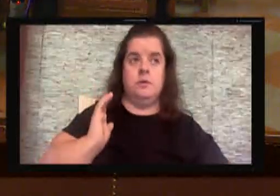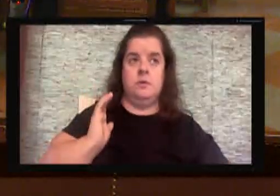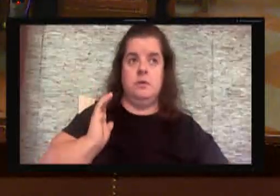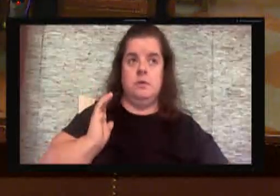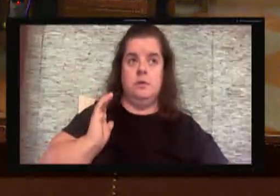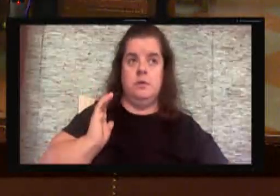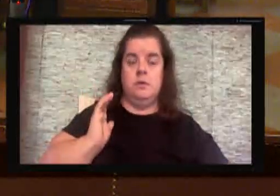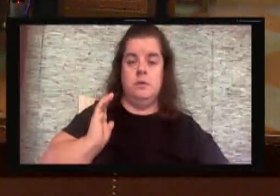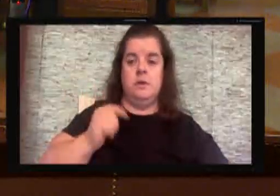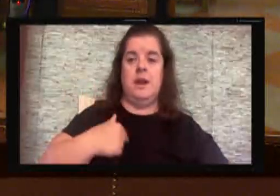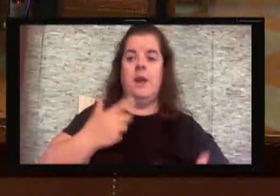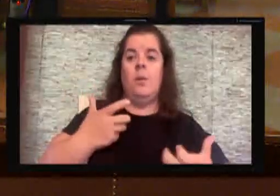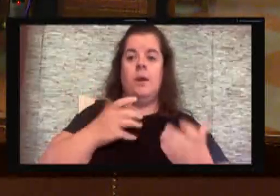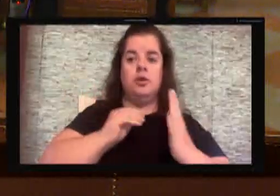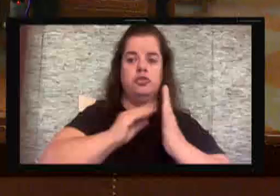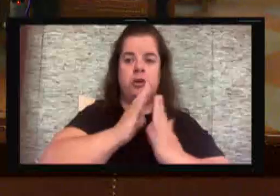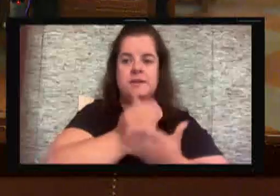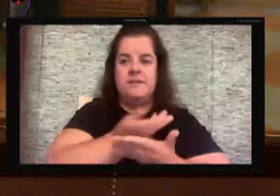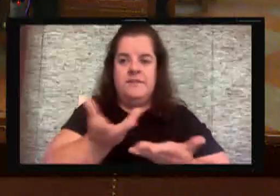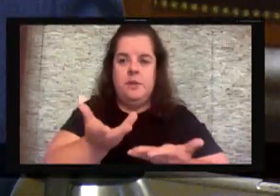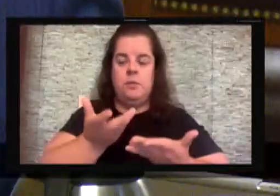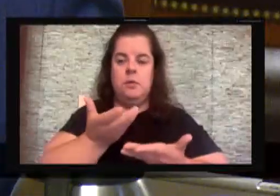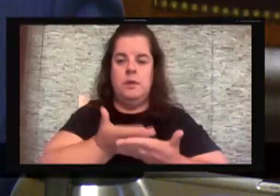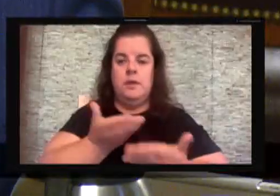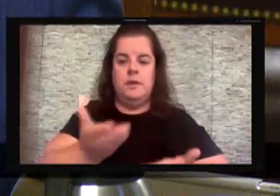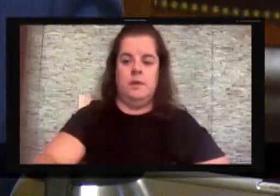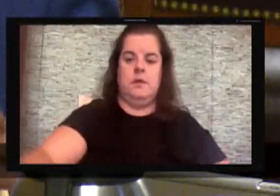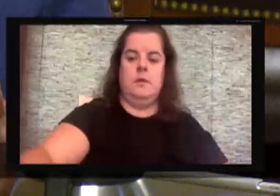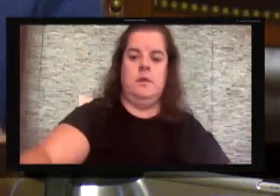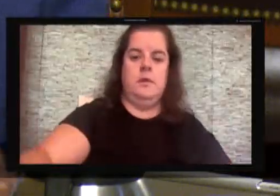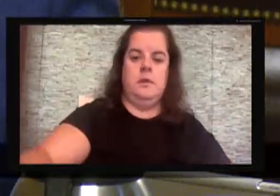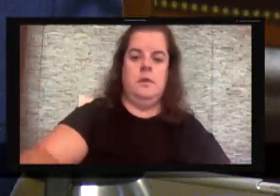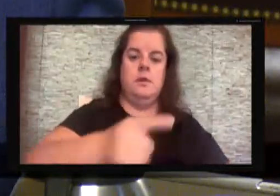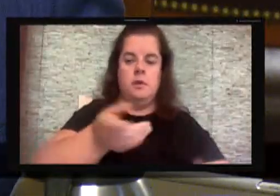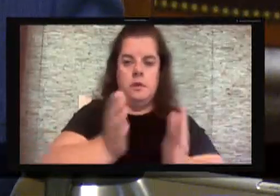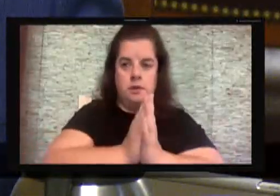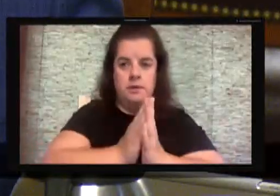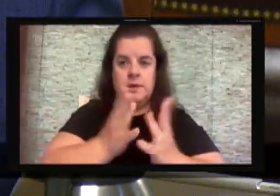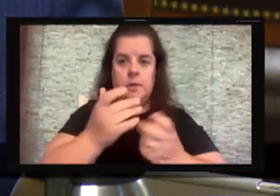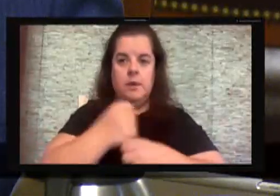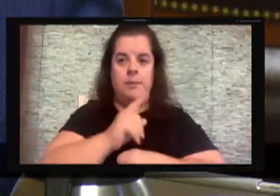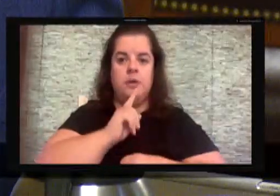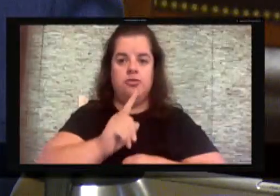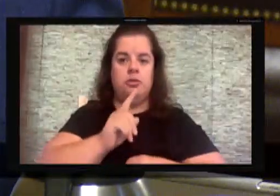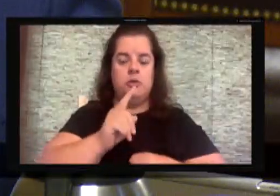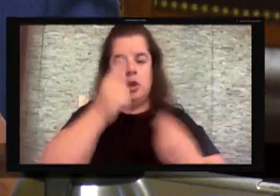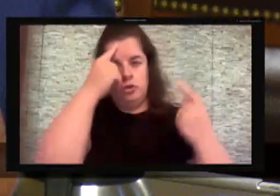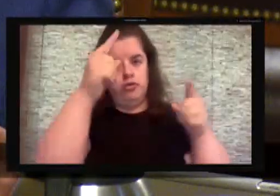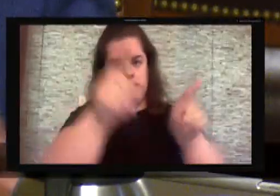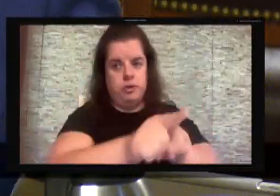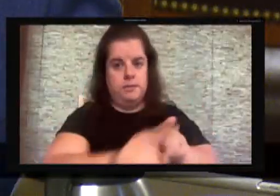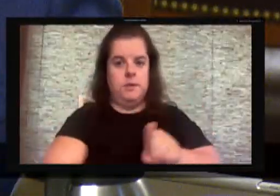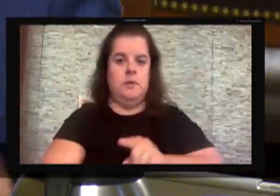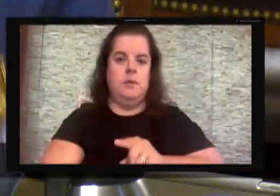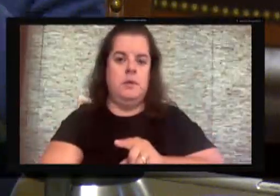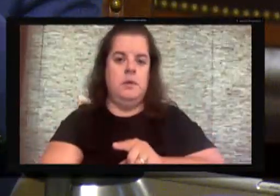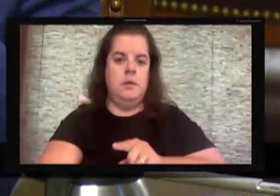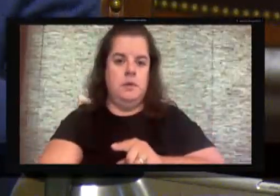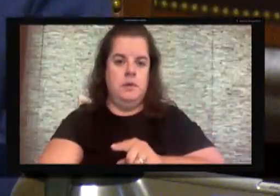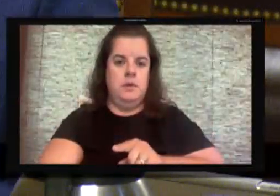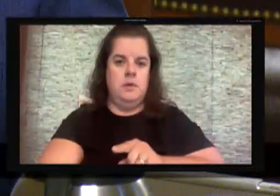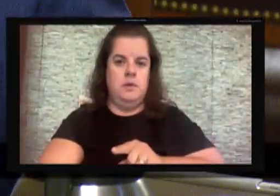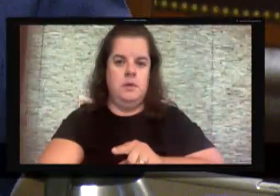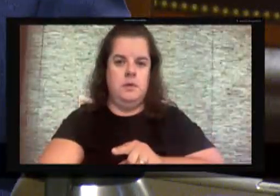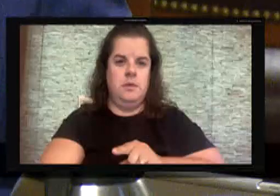So I just want to address a couple of things that some members have asked and make sure you are in agreement. I spoke at length